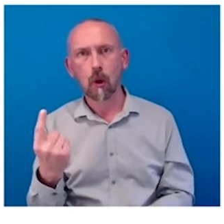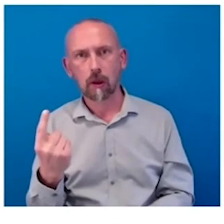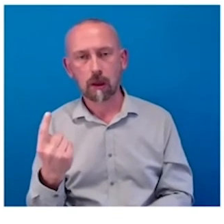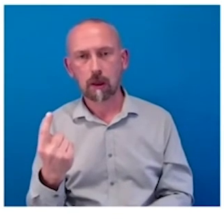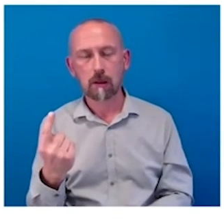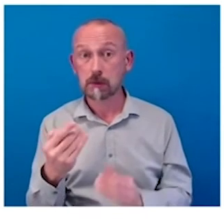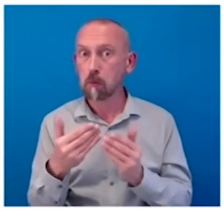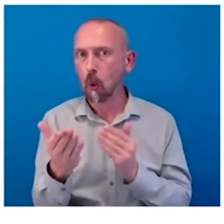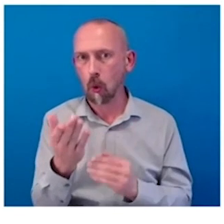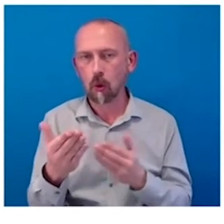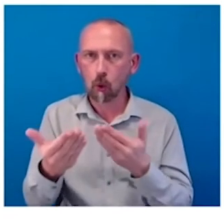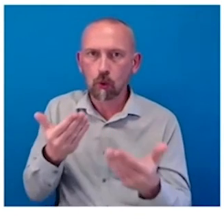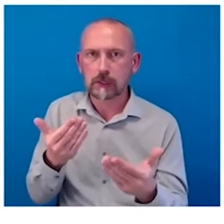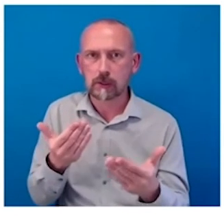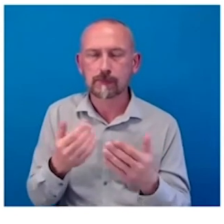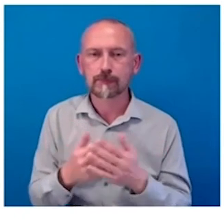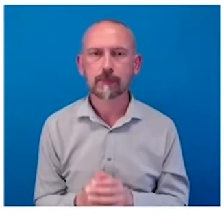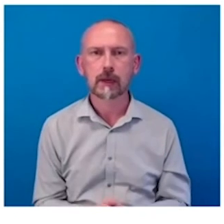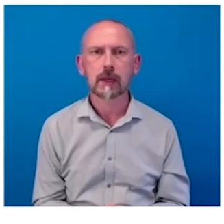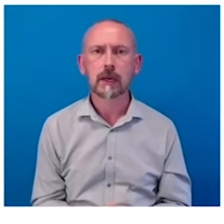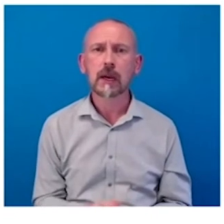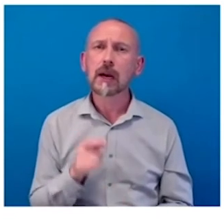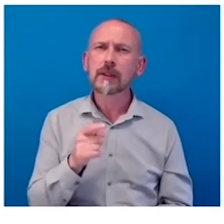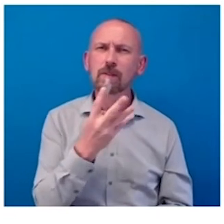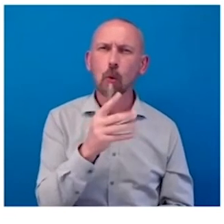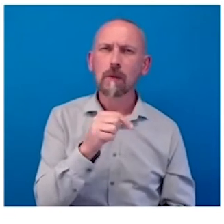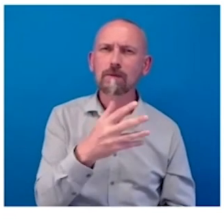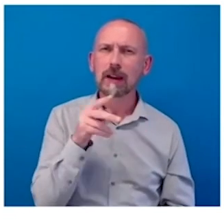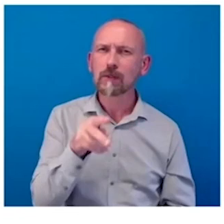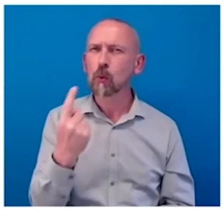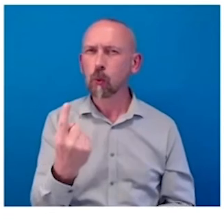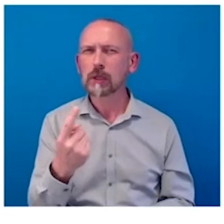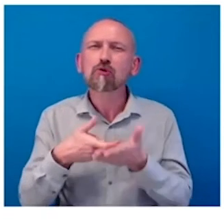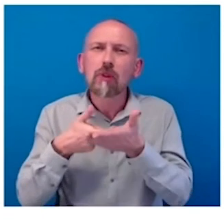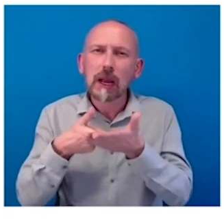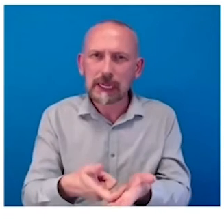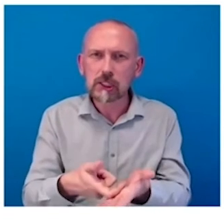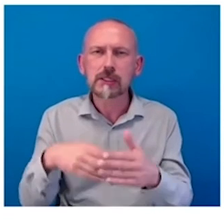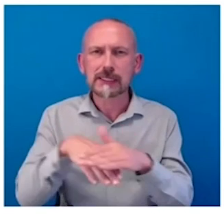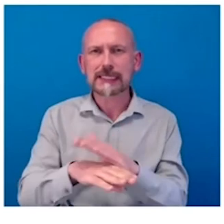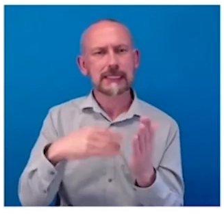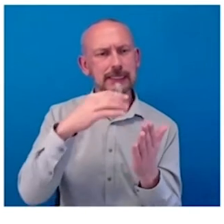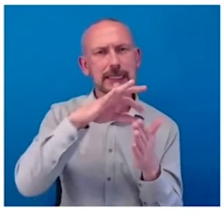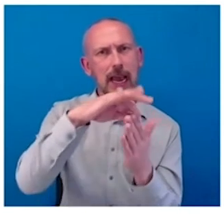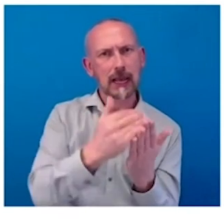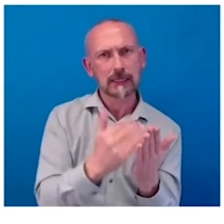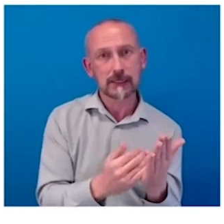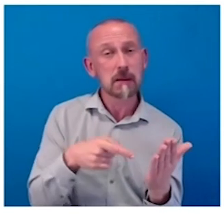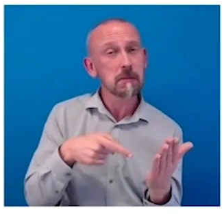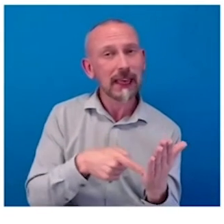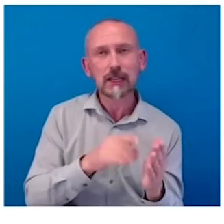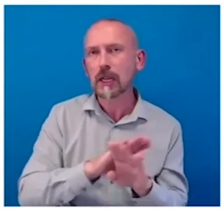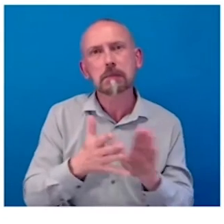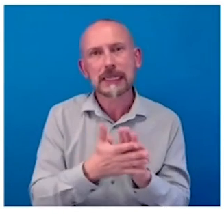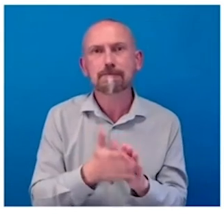are kind of recommendations. They are a requirement to the Web Content Accessibility Guidelines. But again, they don't guarantee accessibility, but they